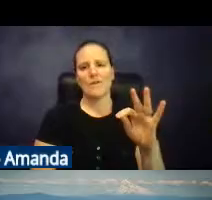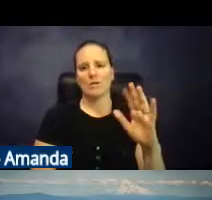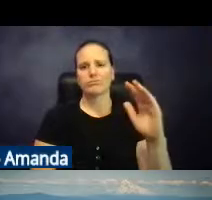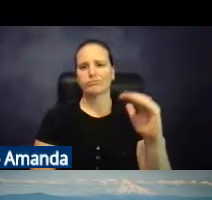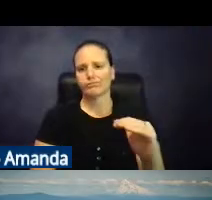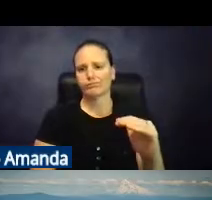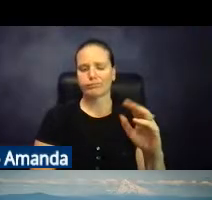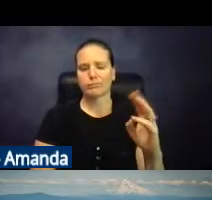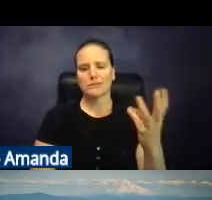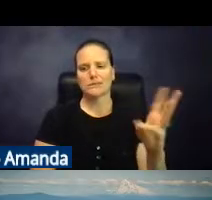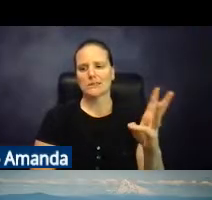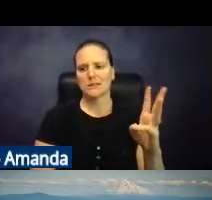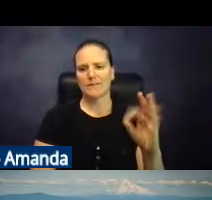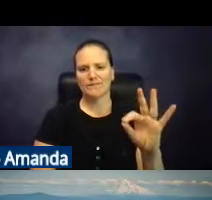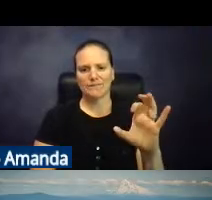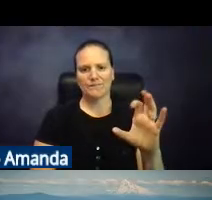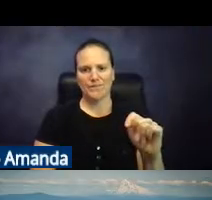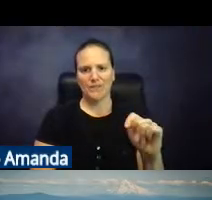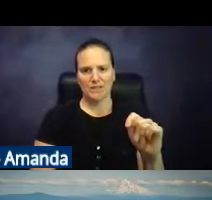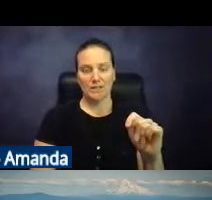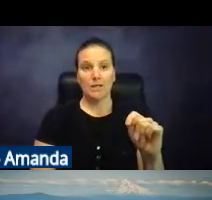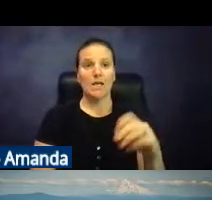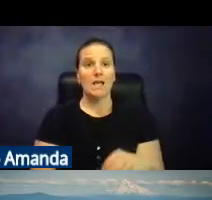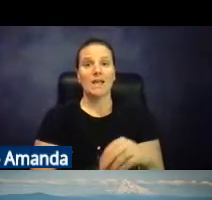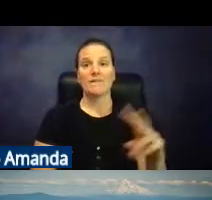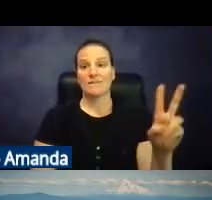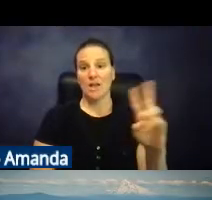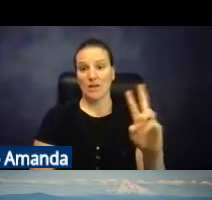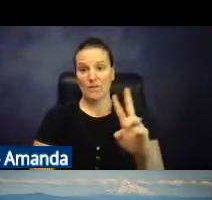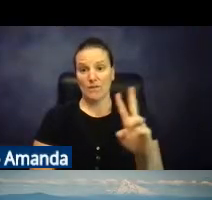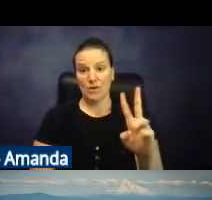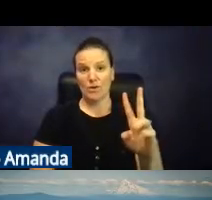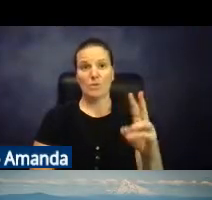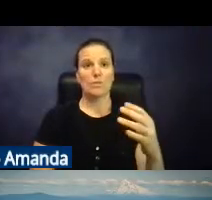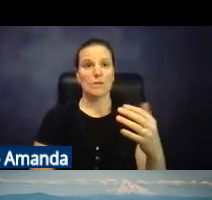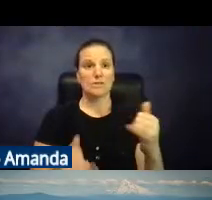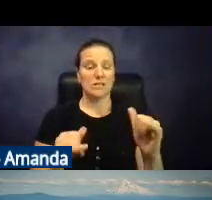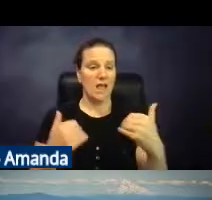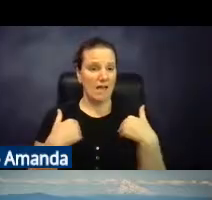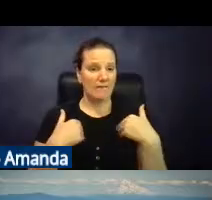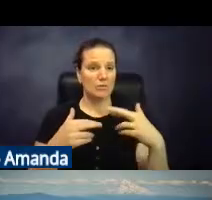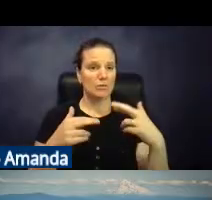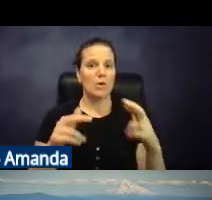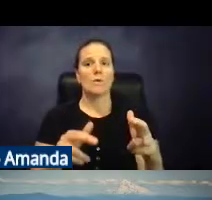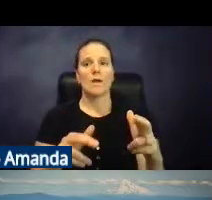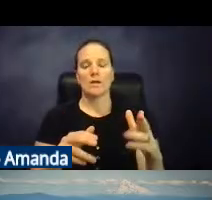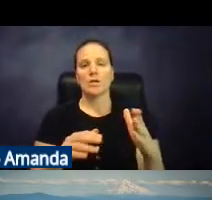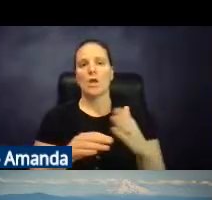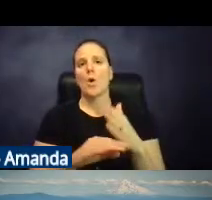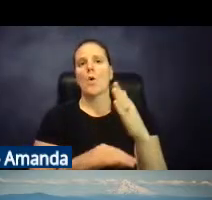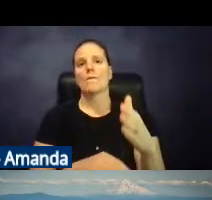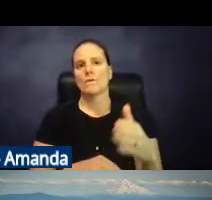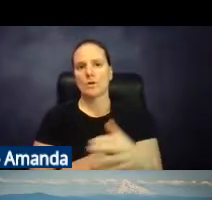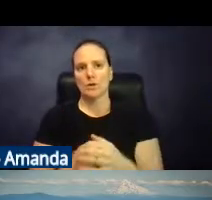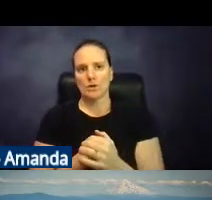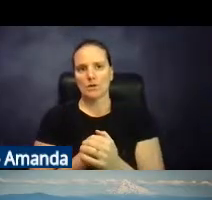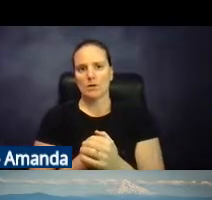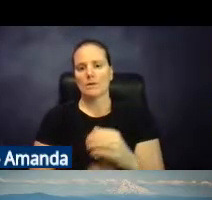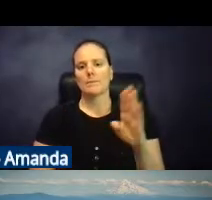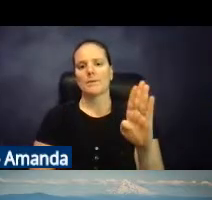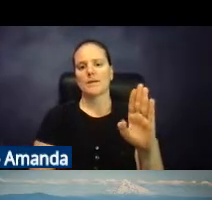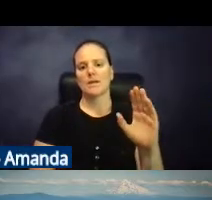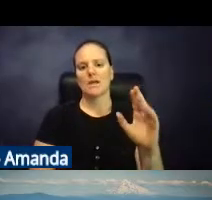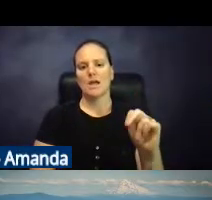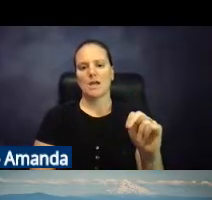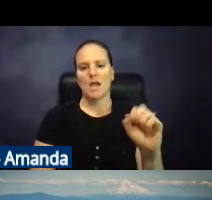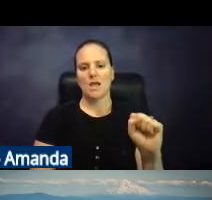16 feet or so. In Vancouver, we still have the roadway that has to get over BNSF.